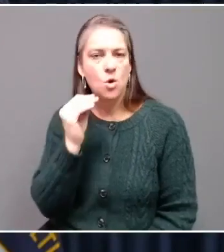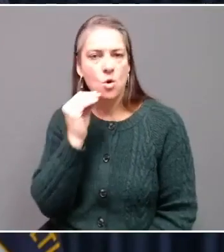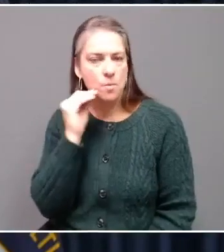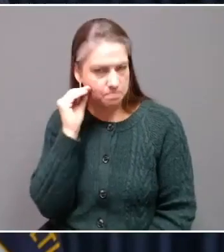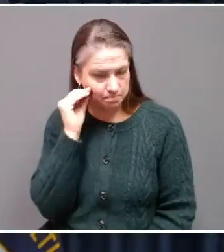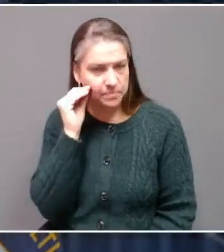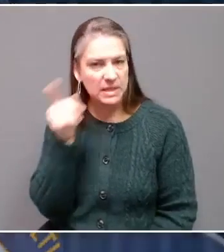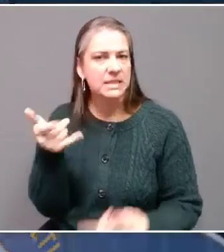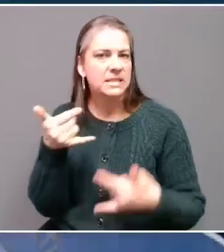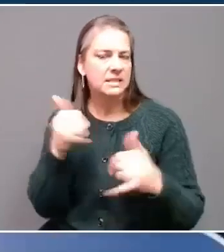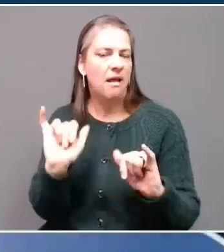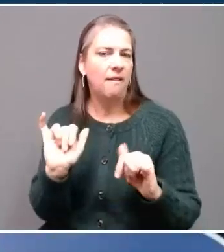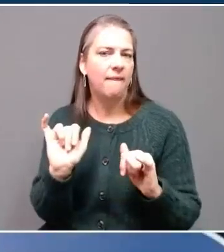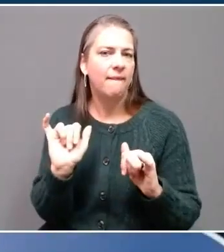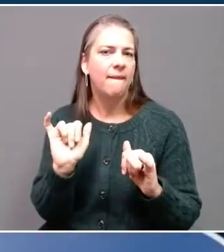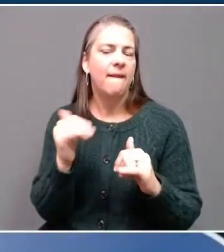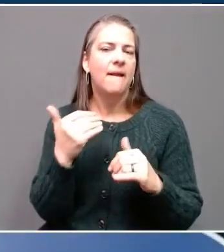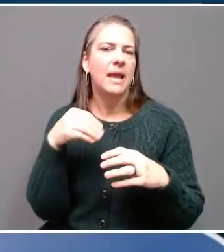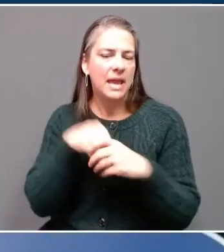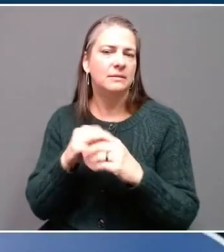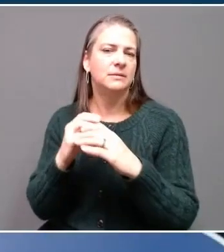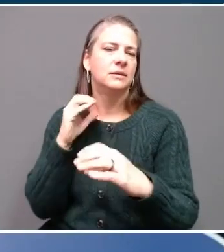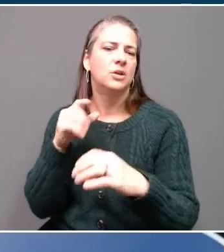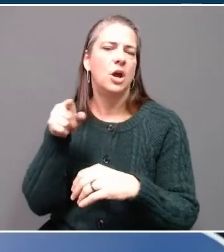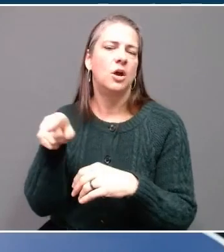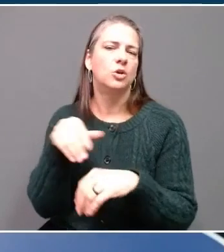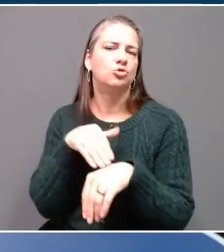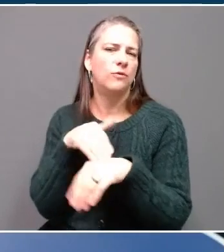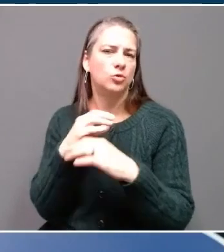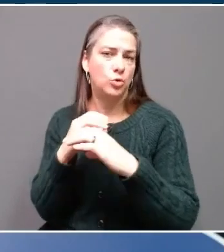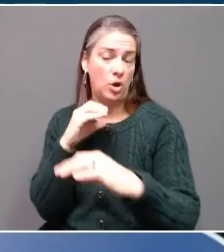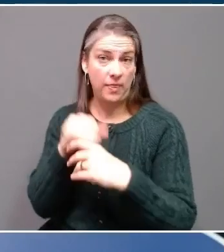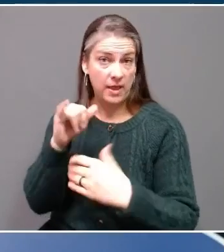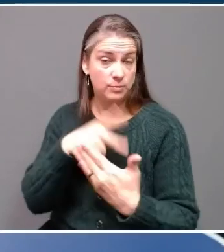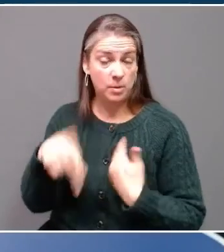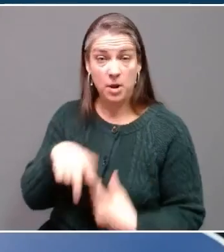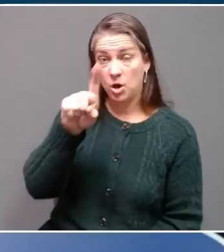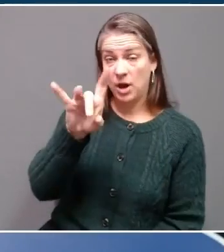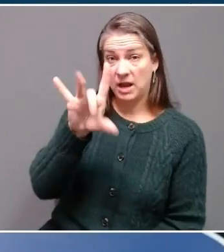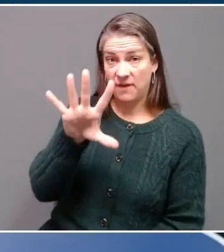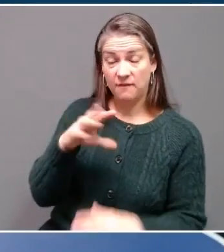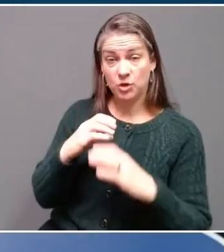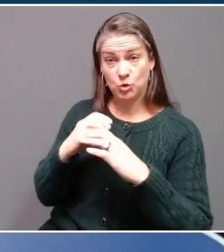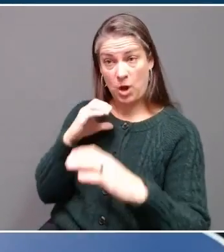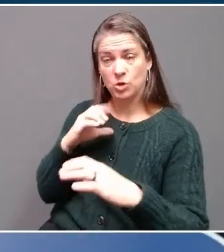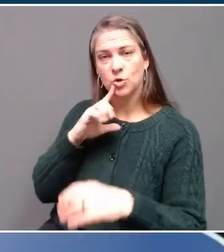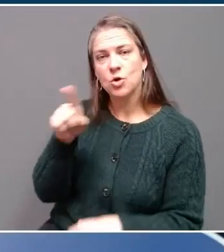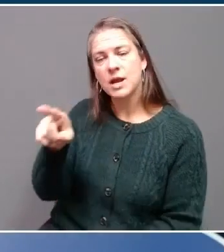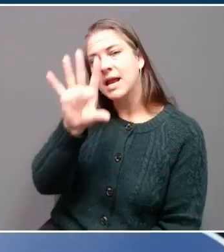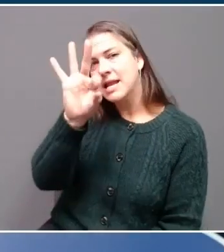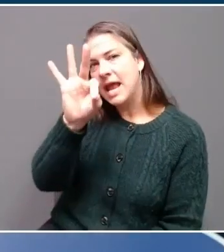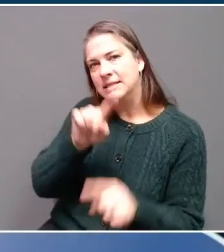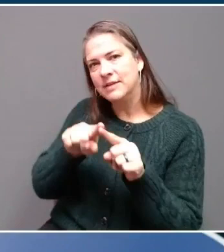in 194 travel trailers provided through the program. 185 trailers are occupied at 9 commercial sites, with